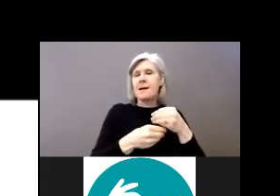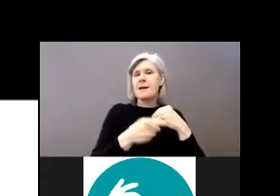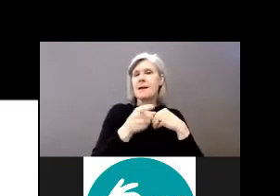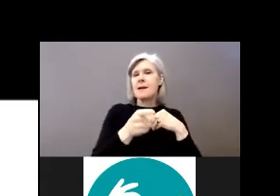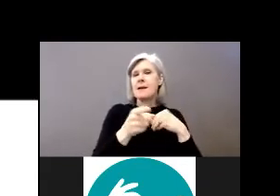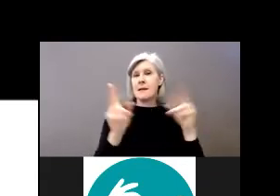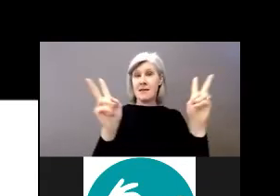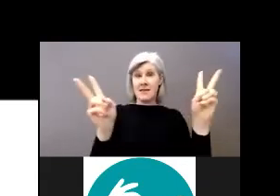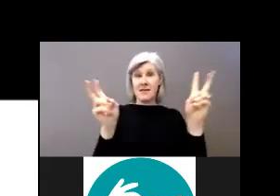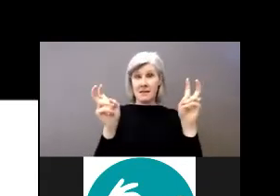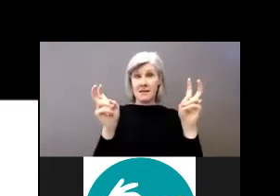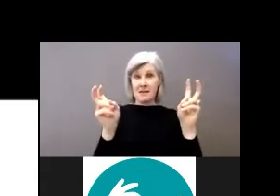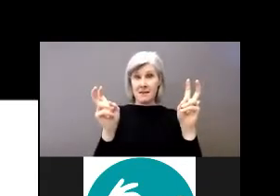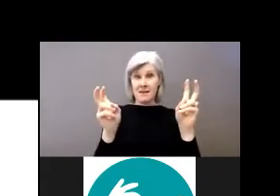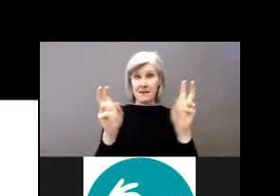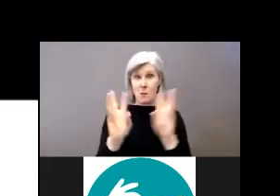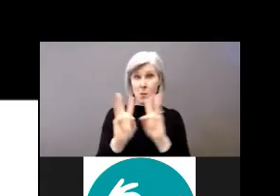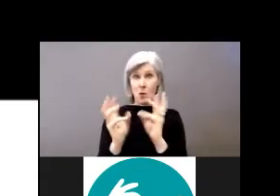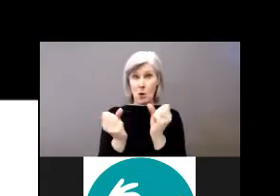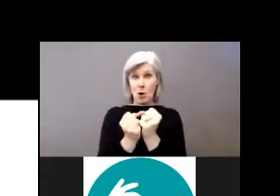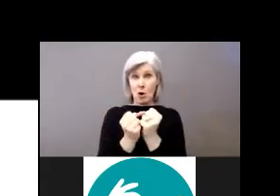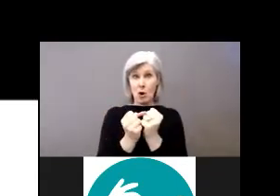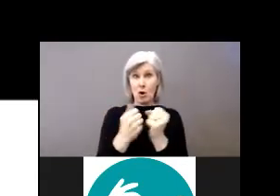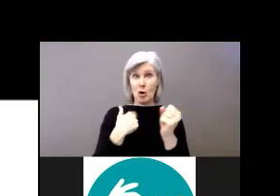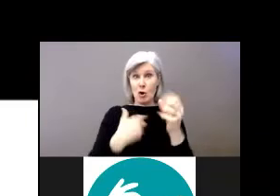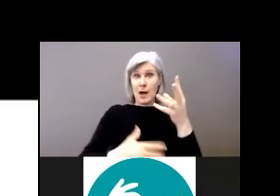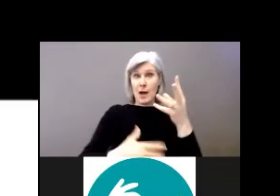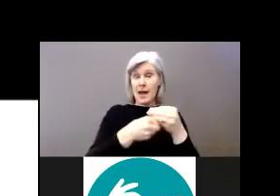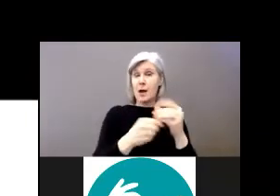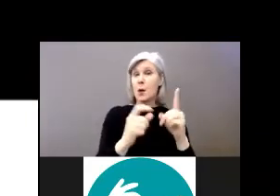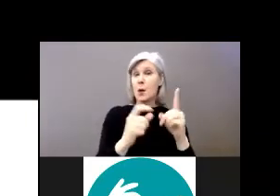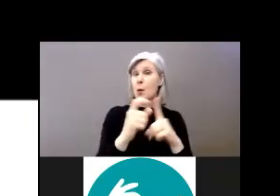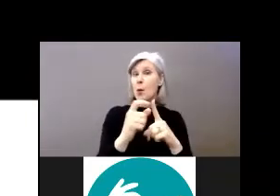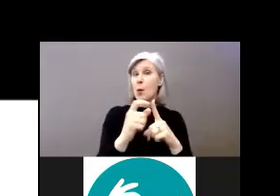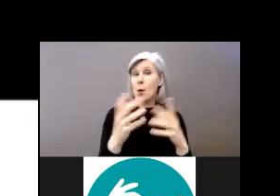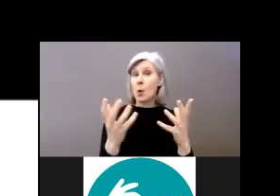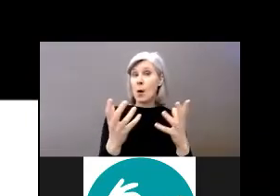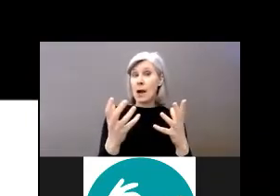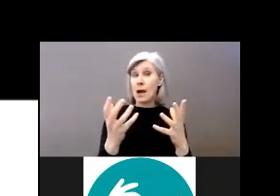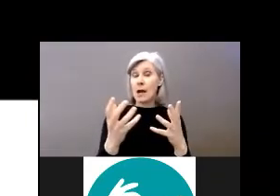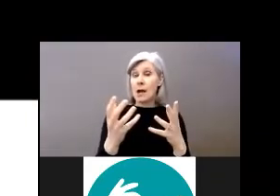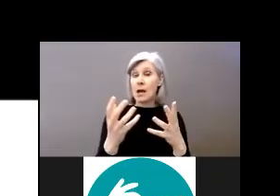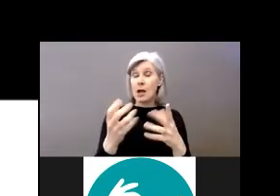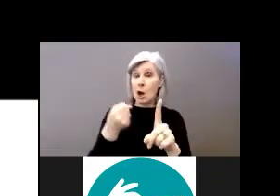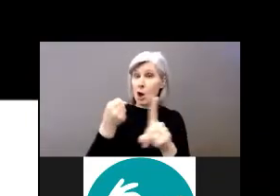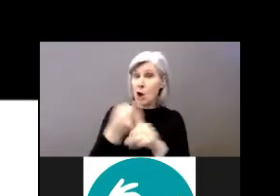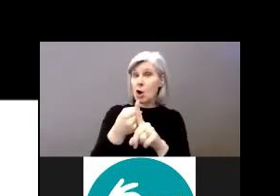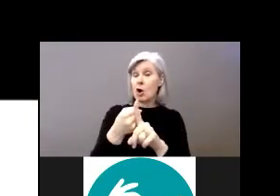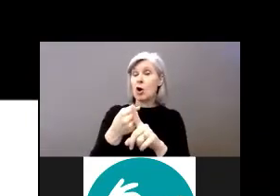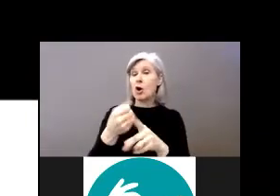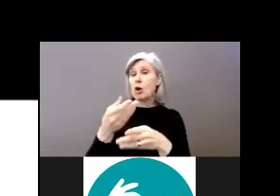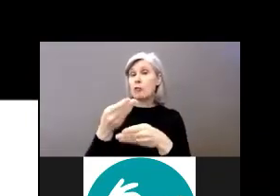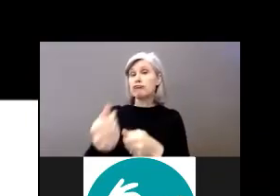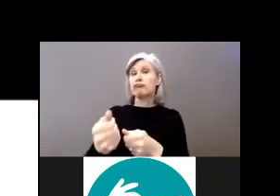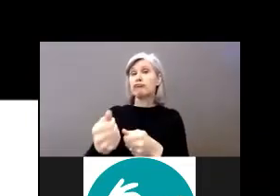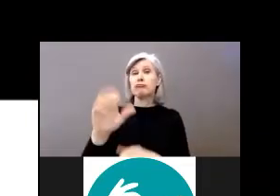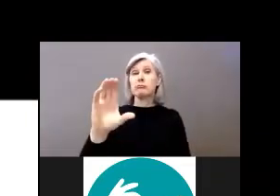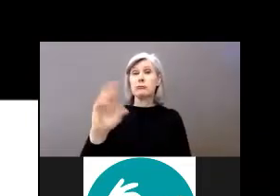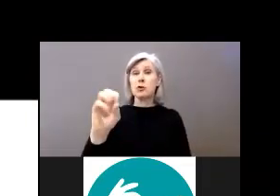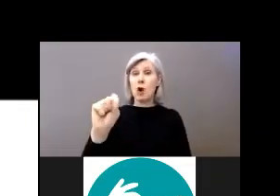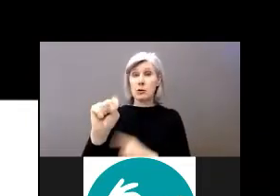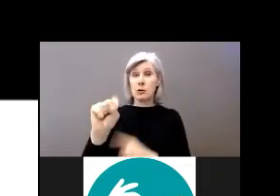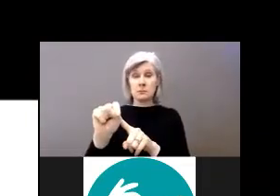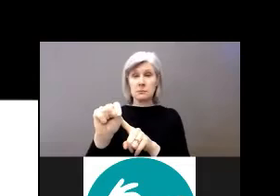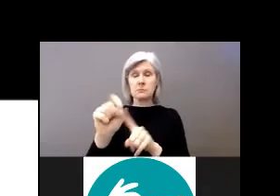webinar, and I'm going to add the word financial costs of ageism as well, because I want to highlight that in my talk